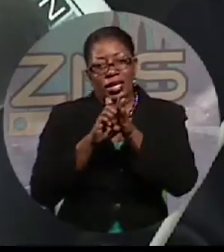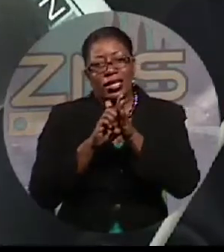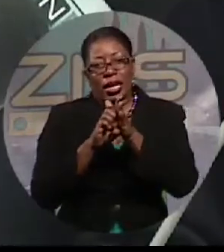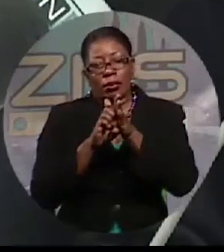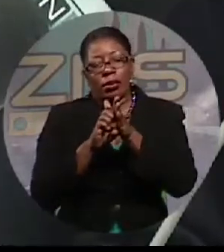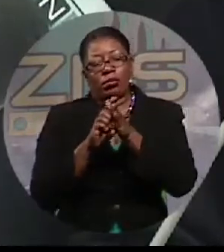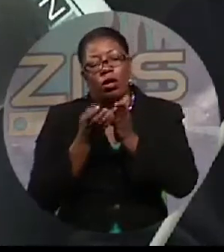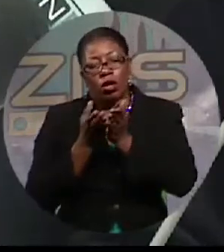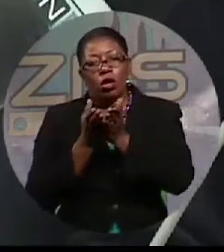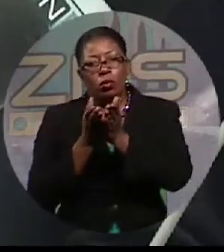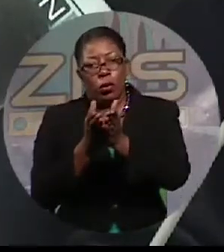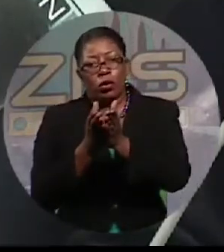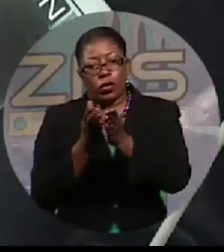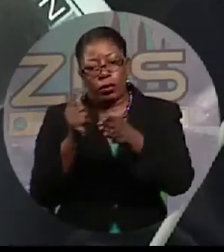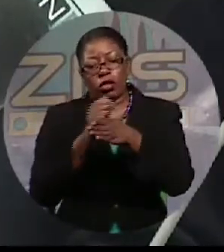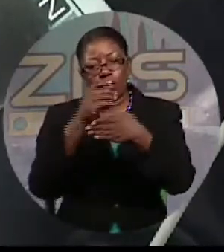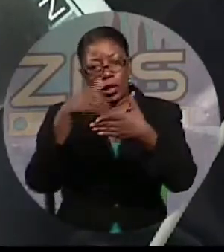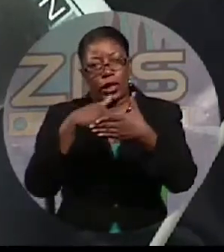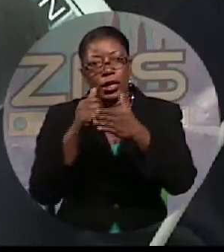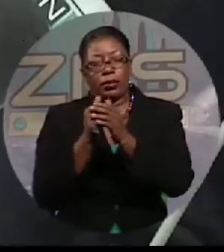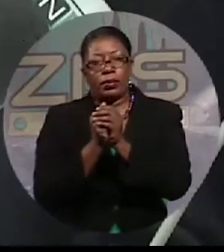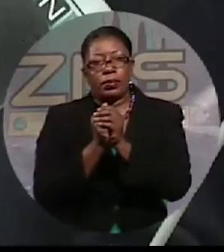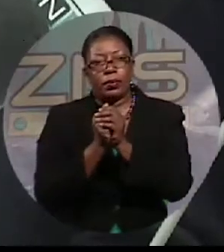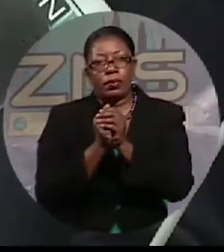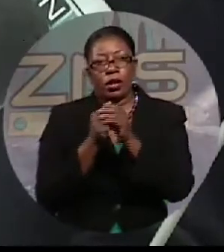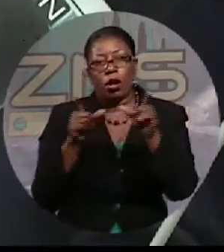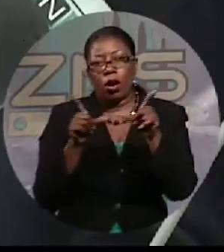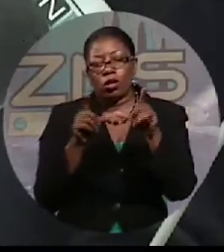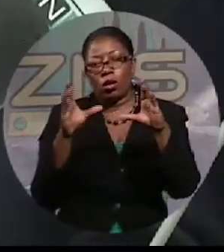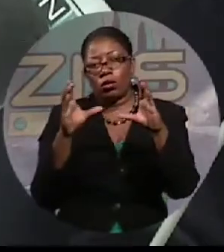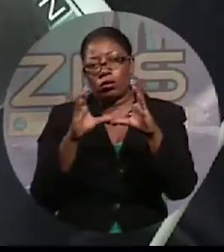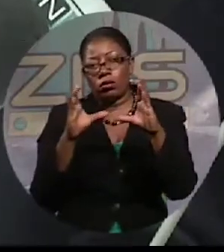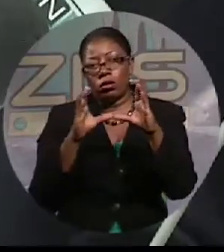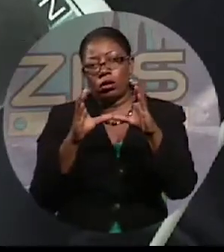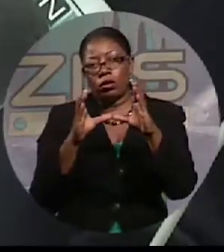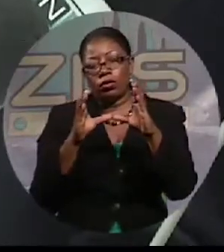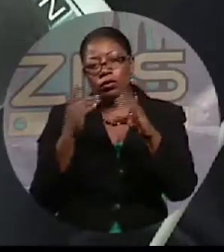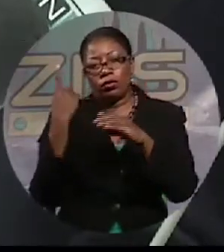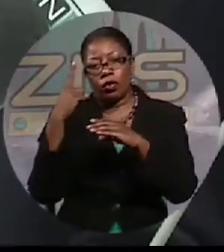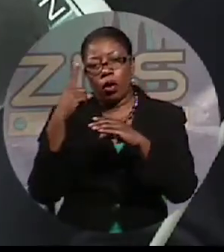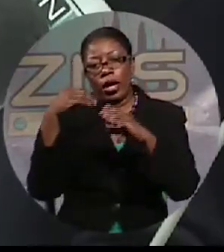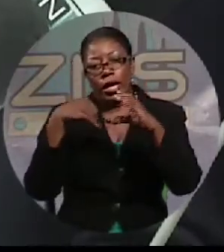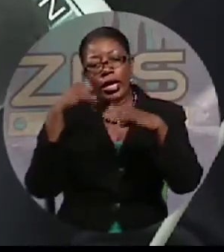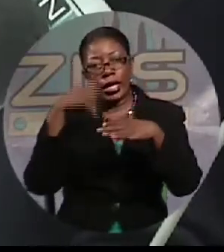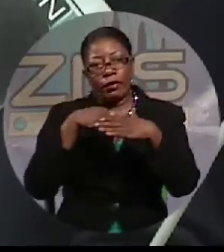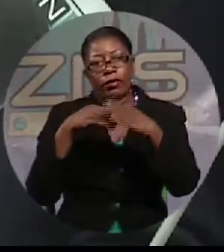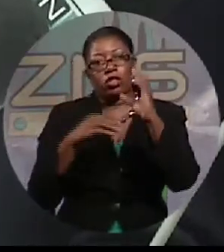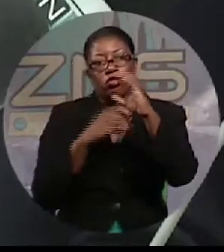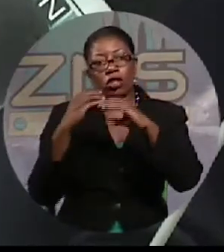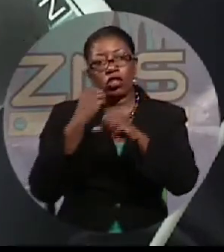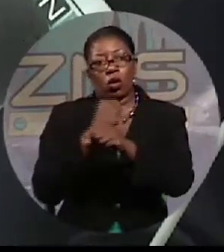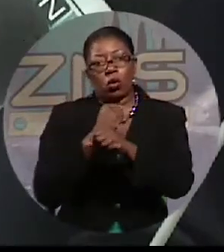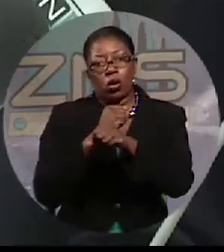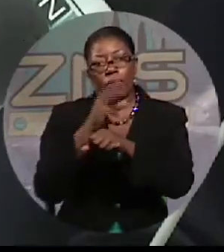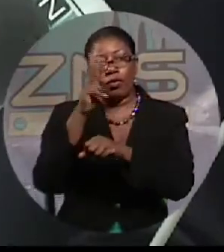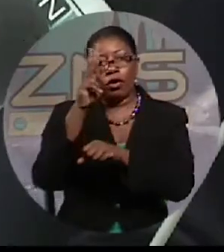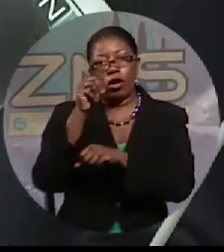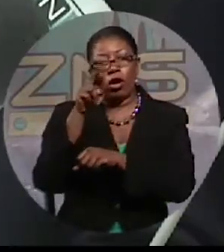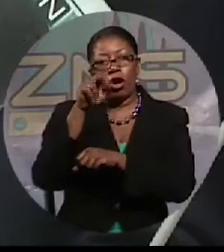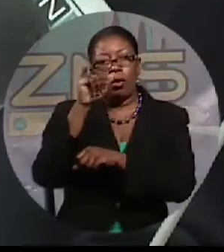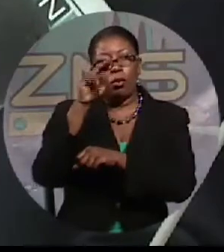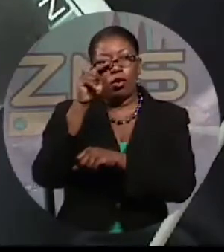Additionally, the government will execute a contract for port infrastructural works, both marine and